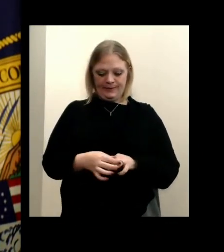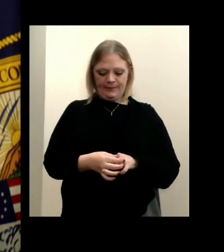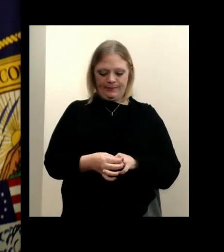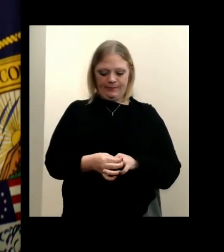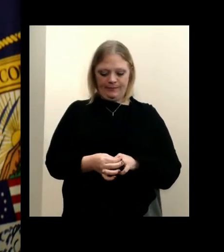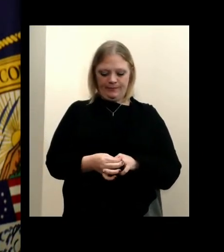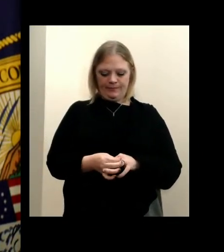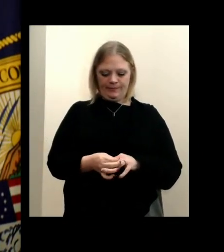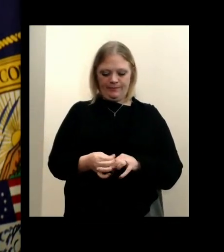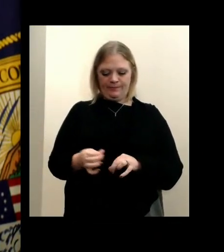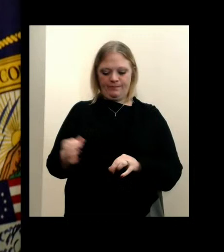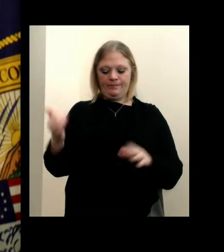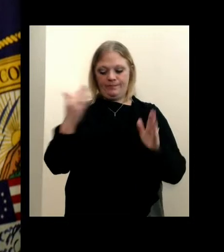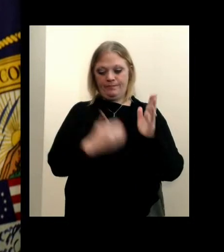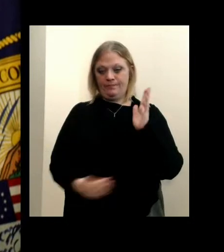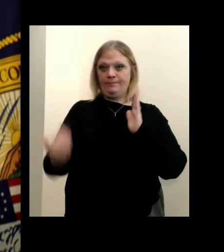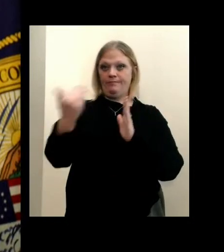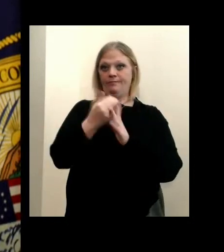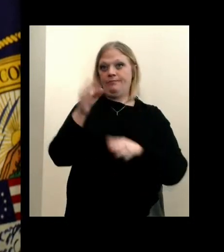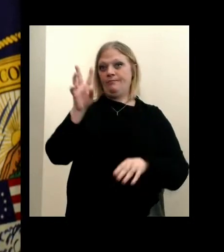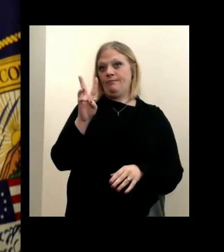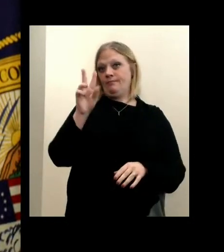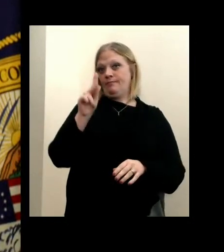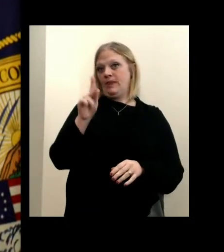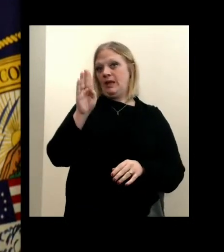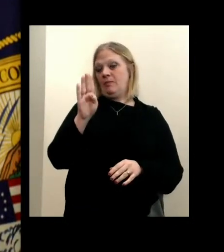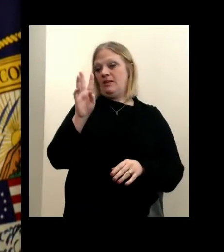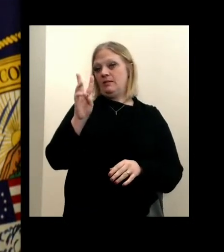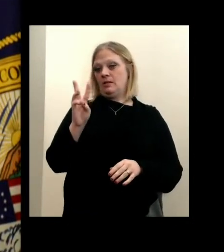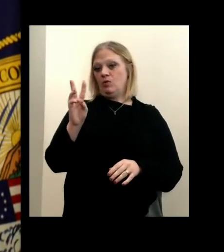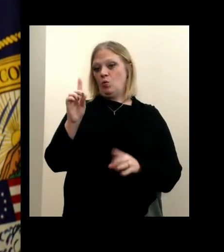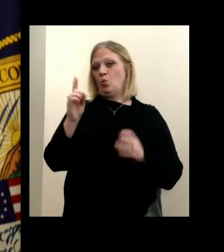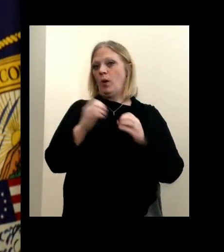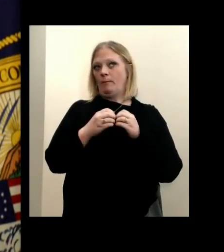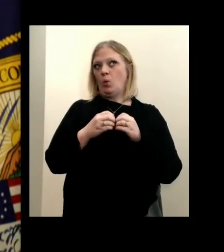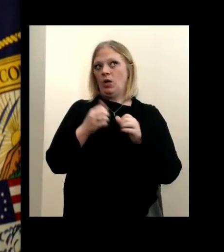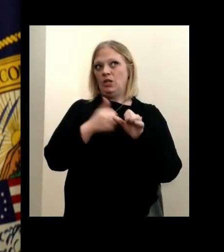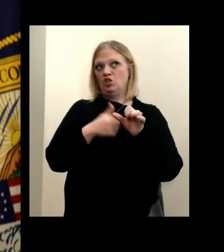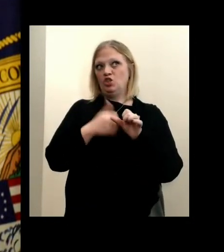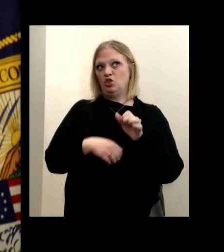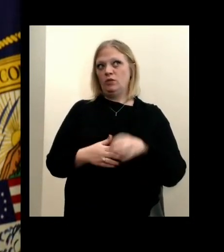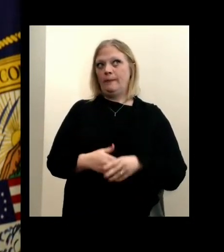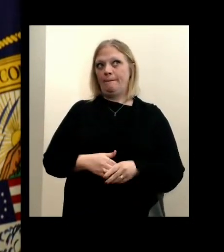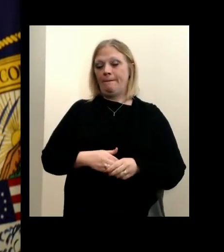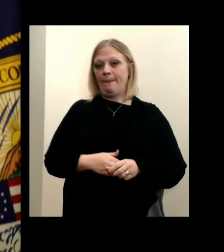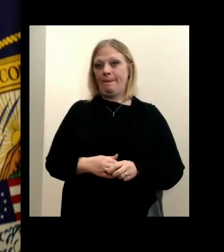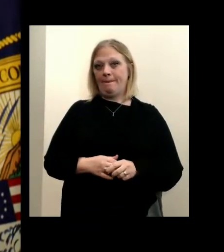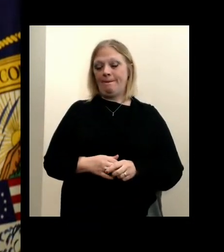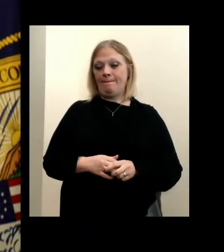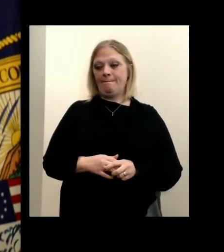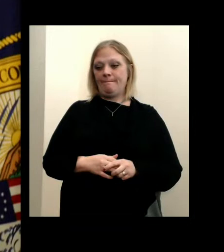Hearing none, we'll go back up to WKBW TV. Do one more round each.